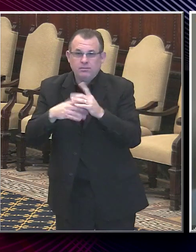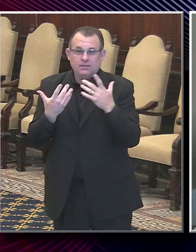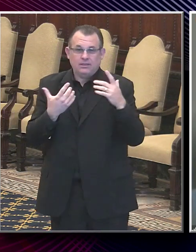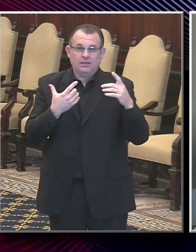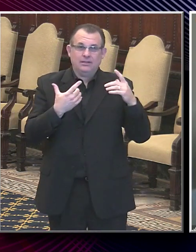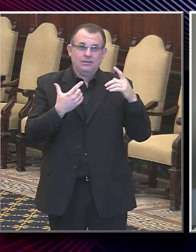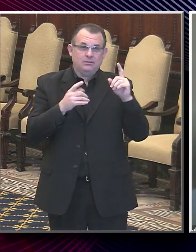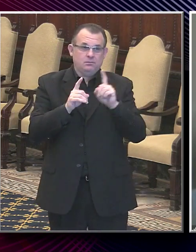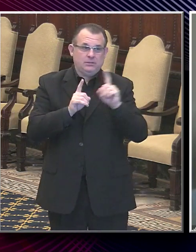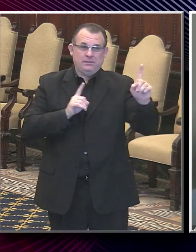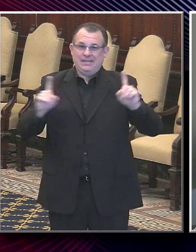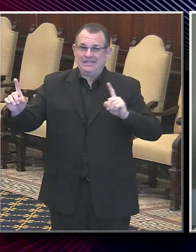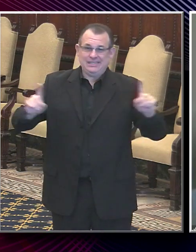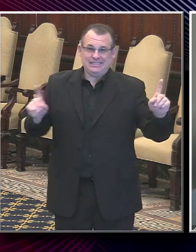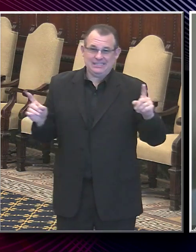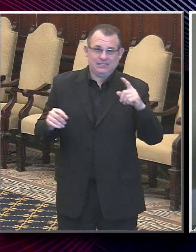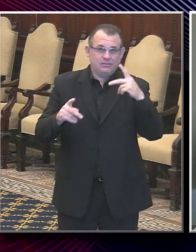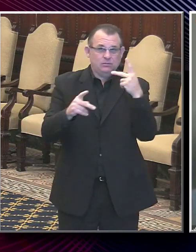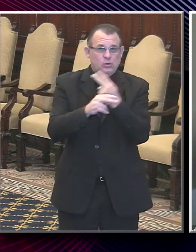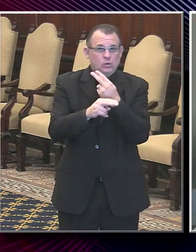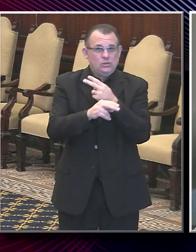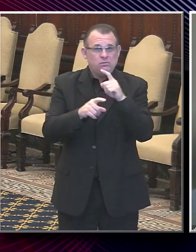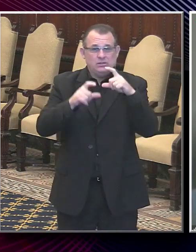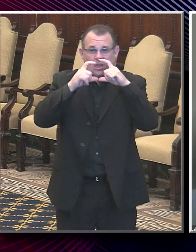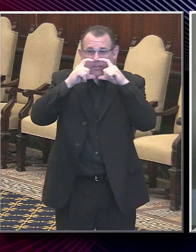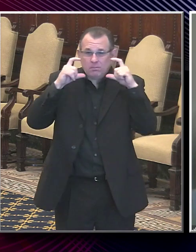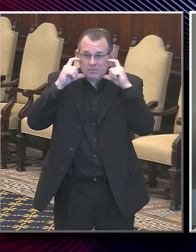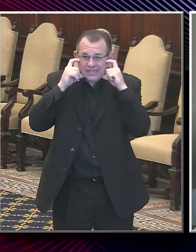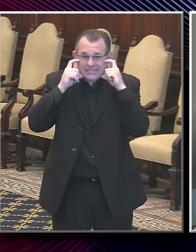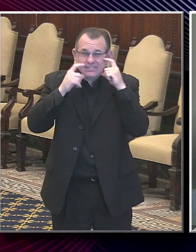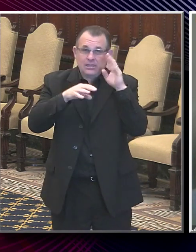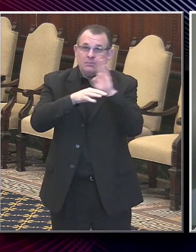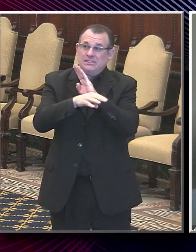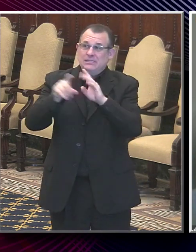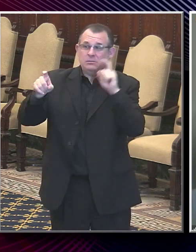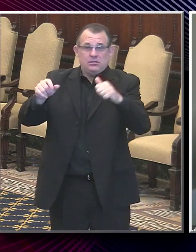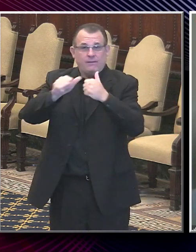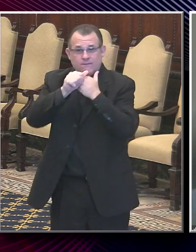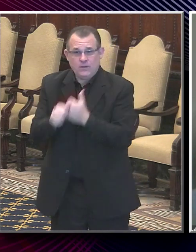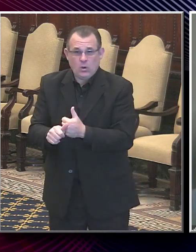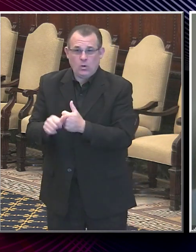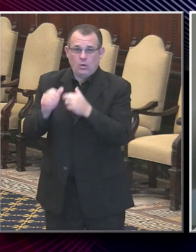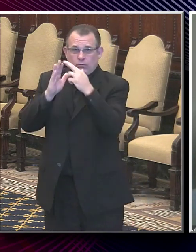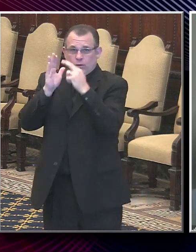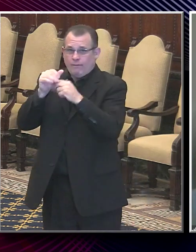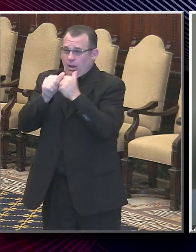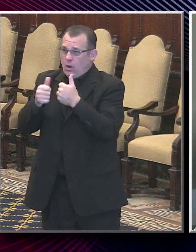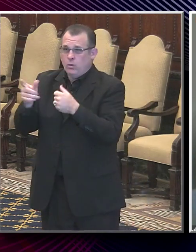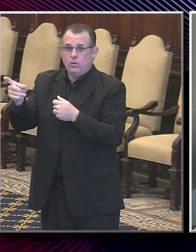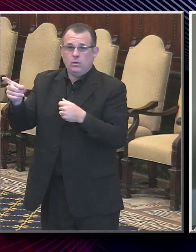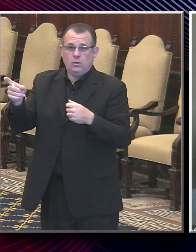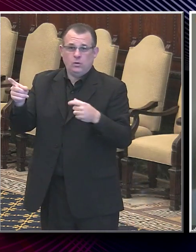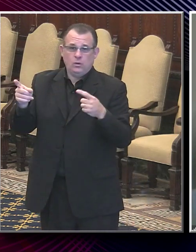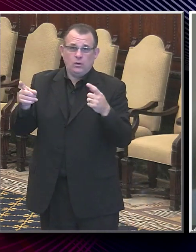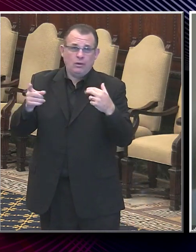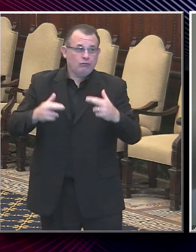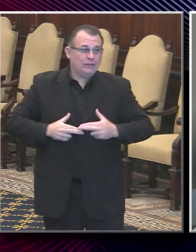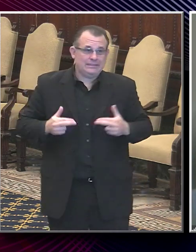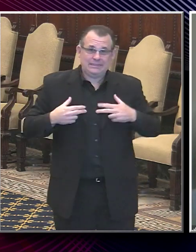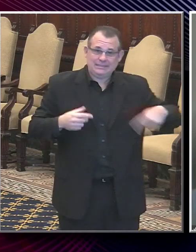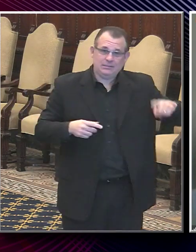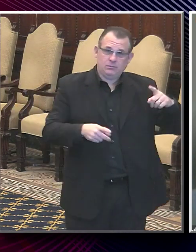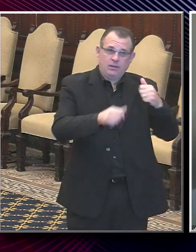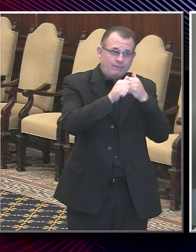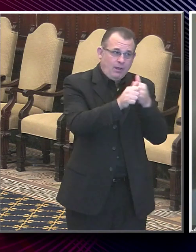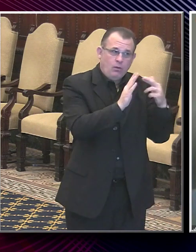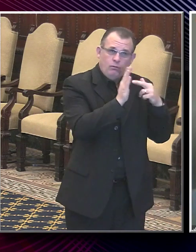involve masks. So the businesses are going to have a number of different restrictions that they're going to have to adopt in order to protect people. But the